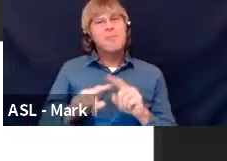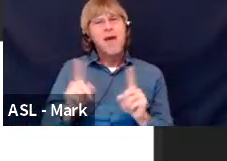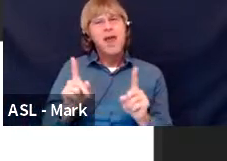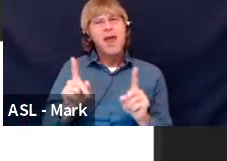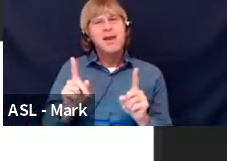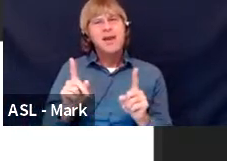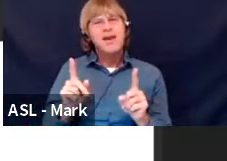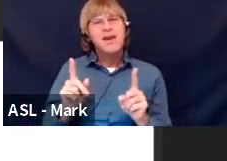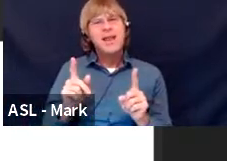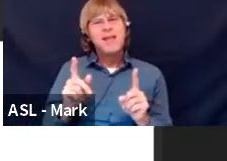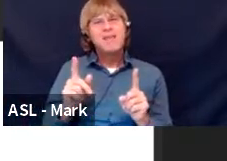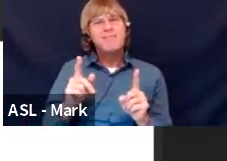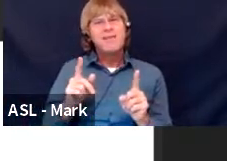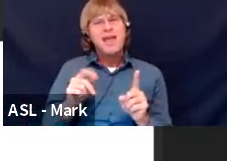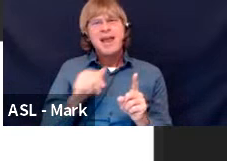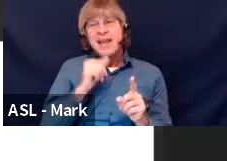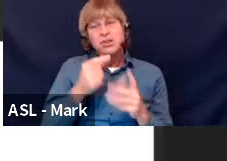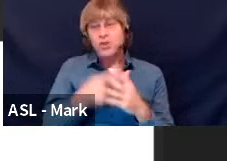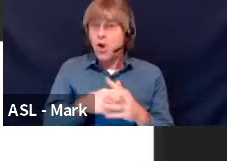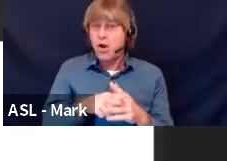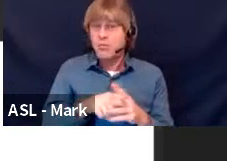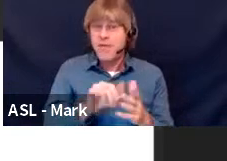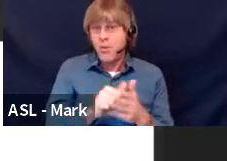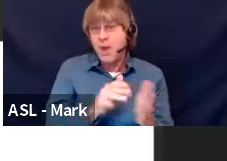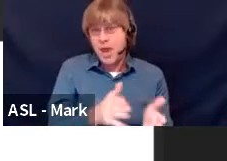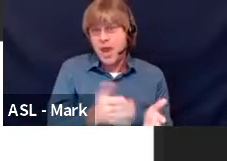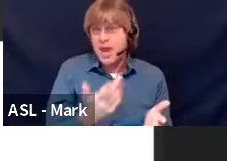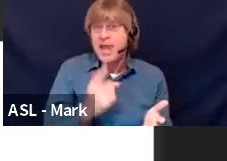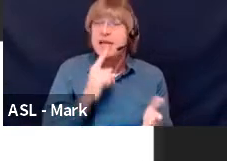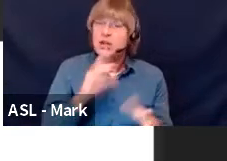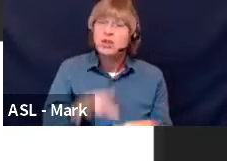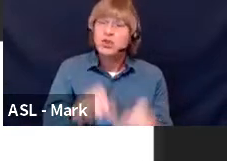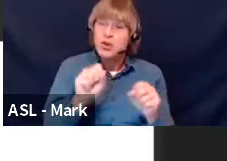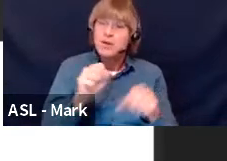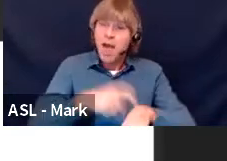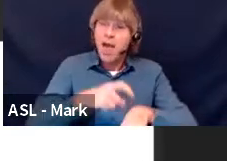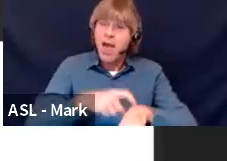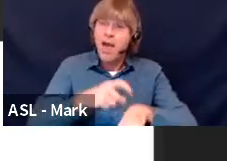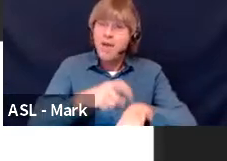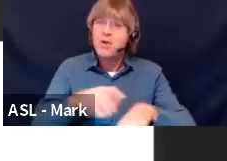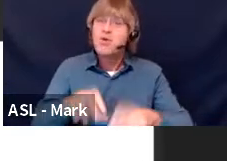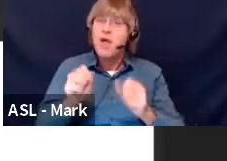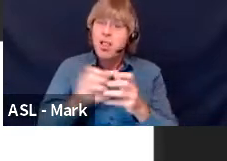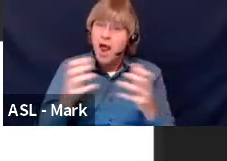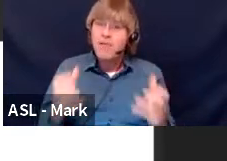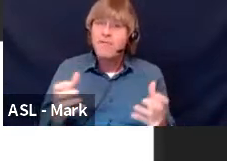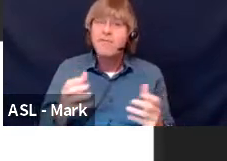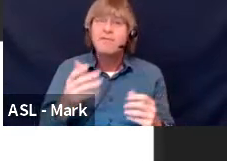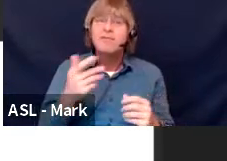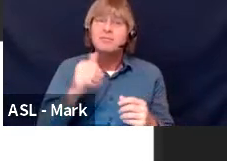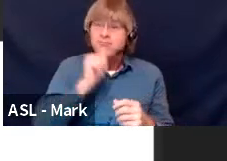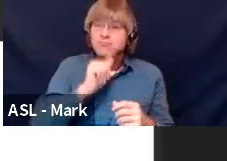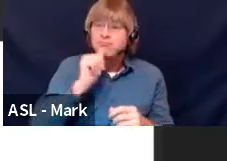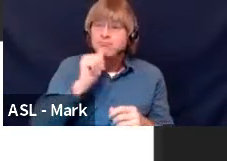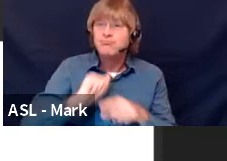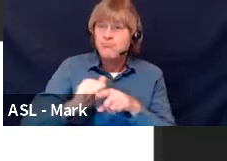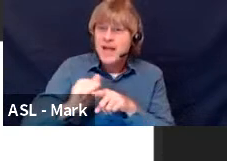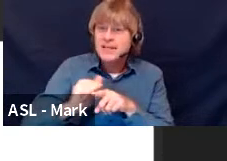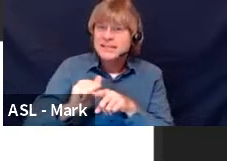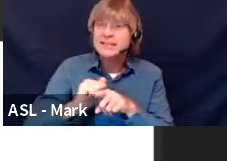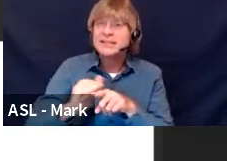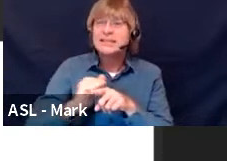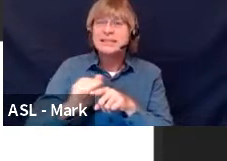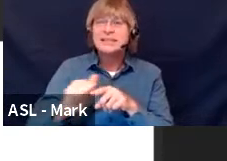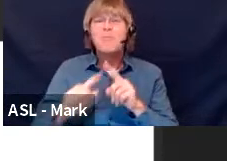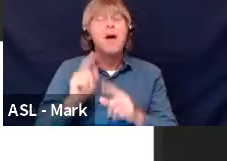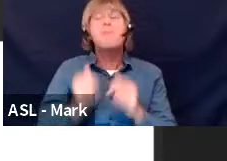But it didn't start out like that. It took time, it took a lot of practice, but